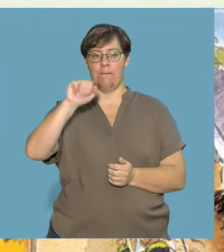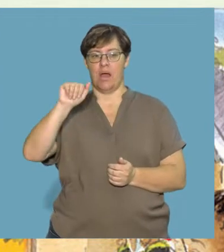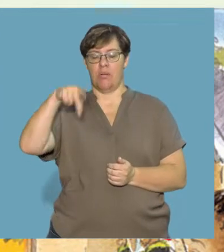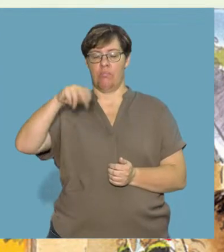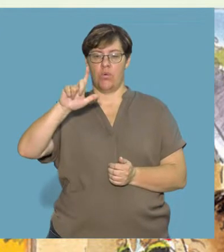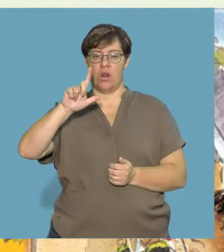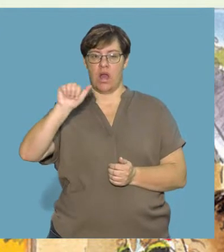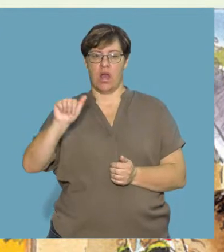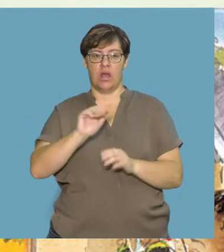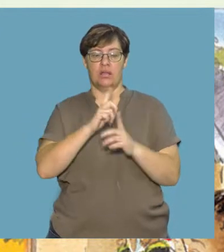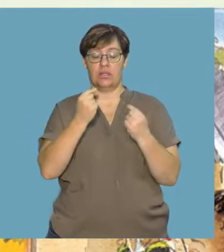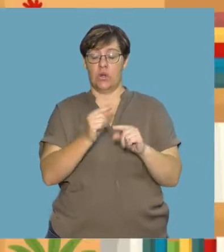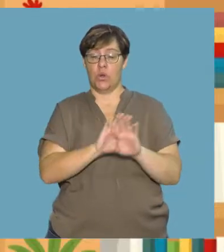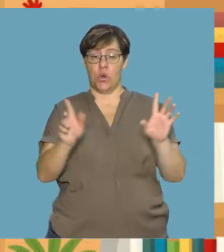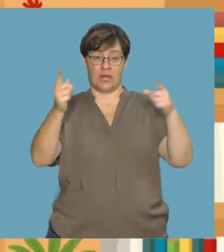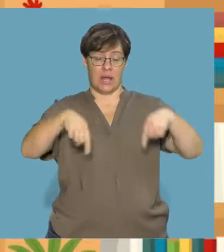did not come to school.